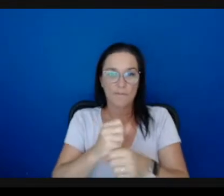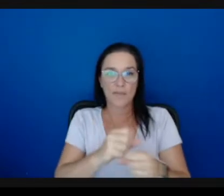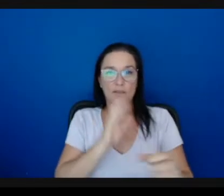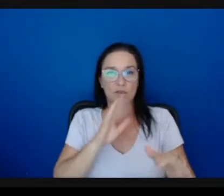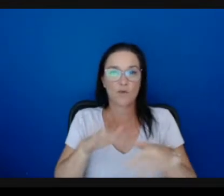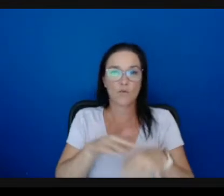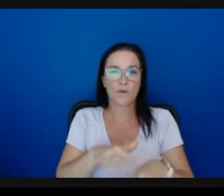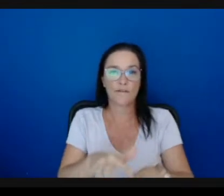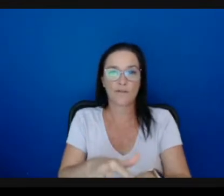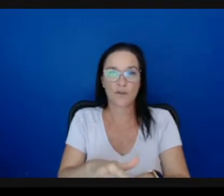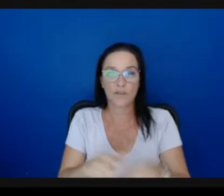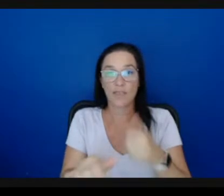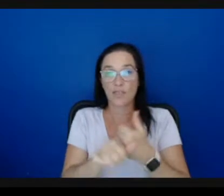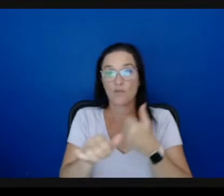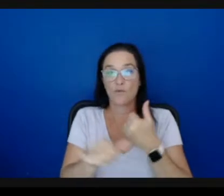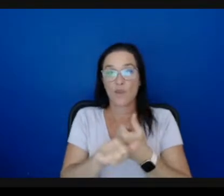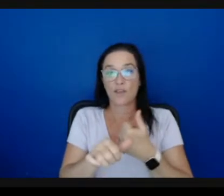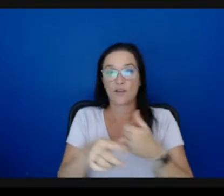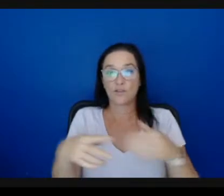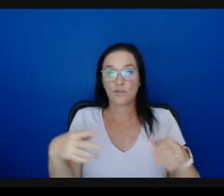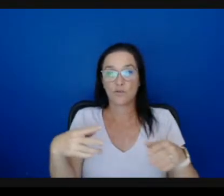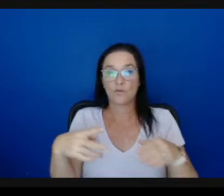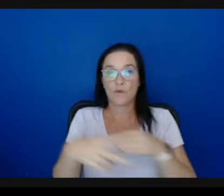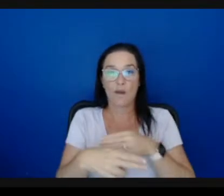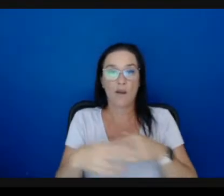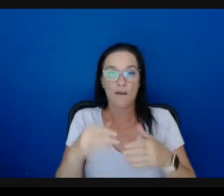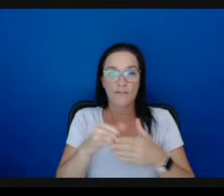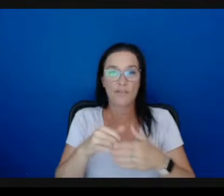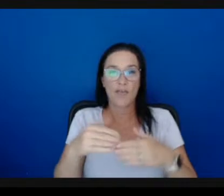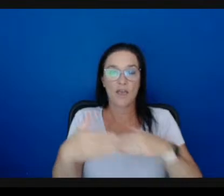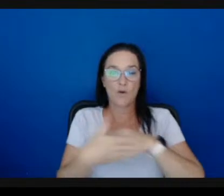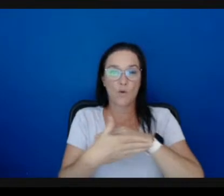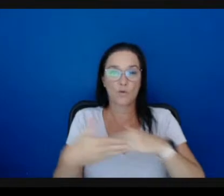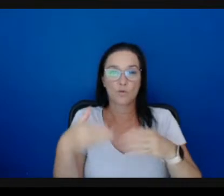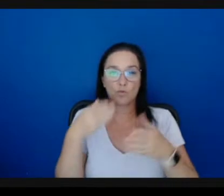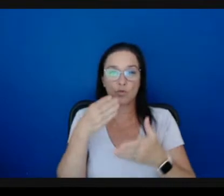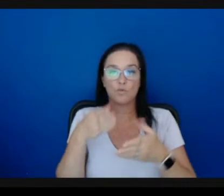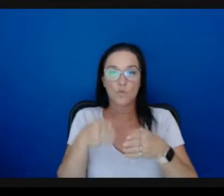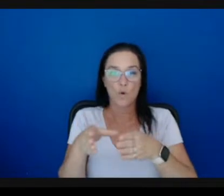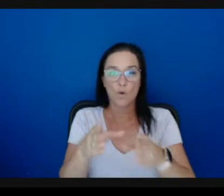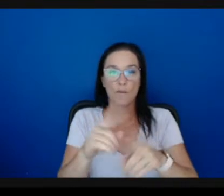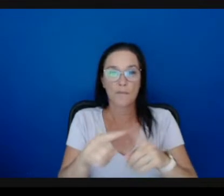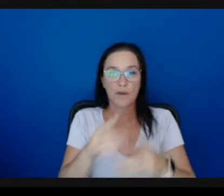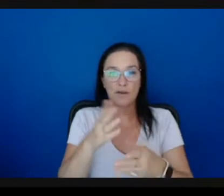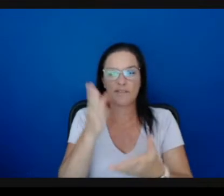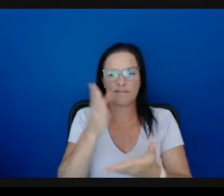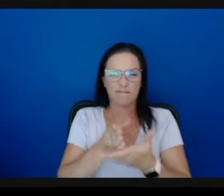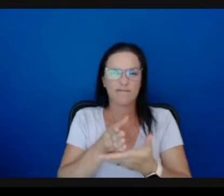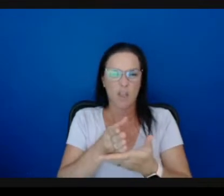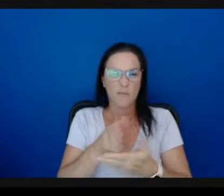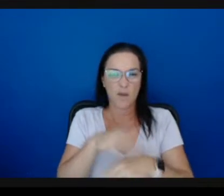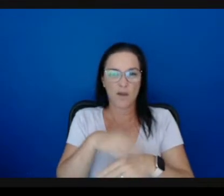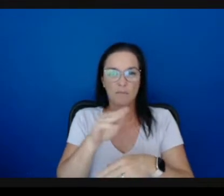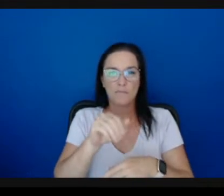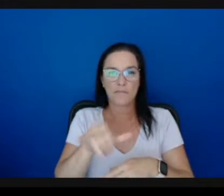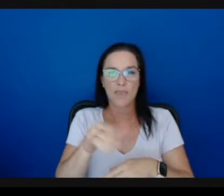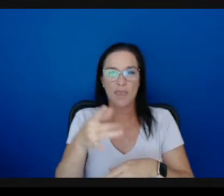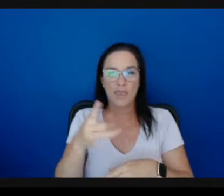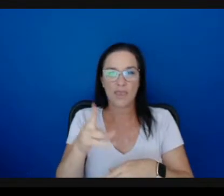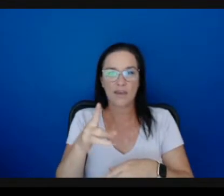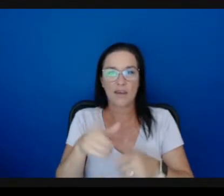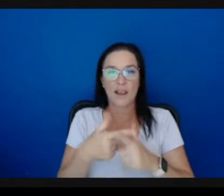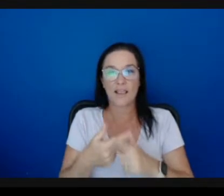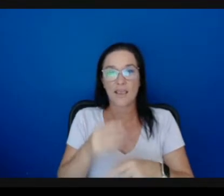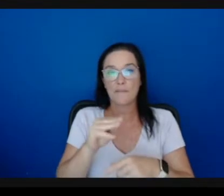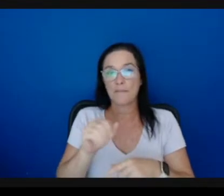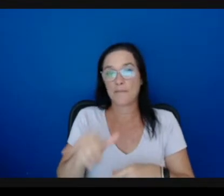that threatened to sever the coastal road, but it ended on May 18th. And once again, another breakout on May